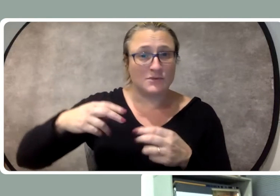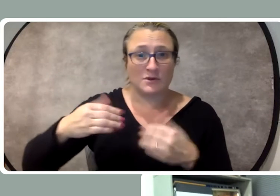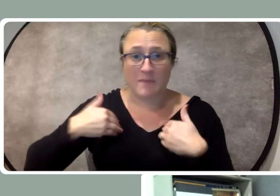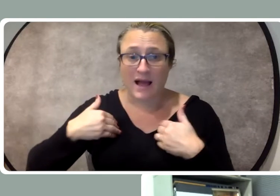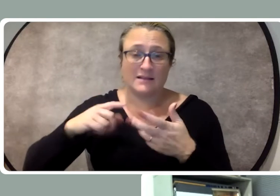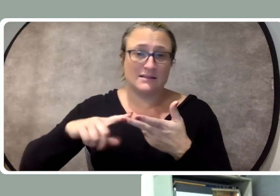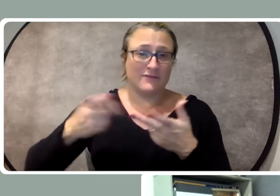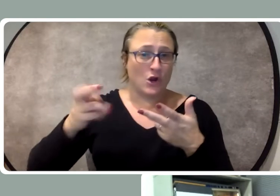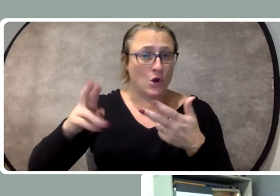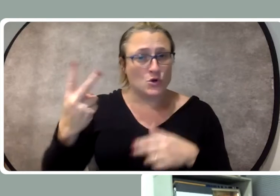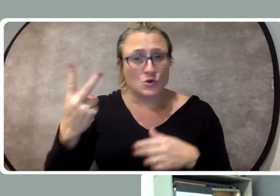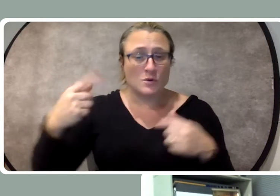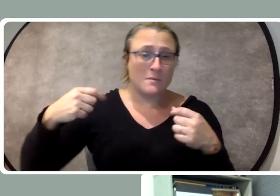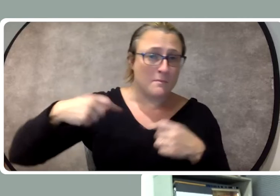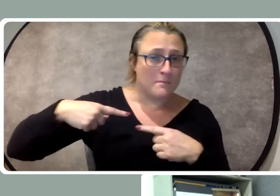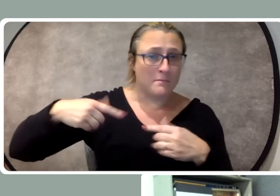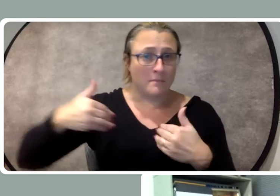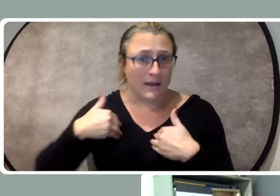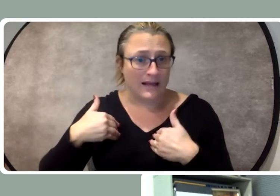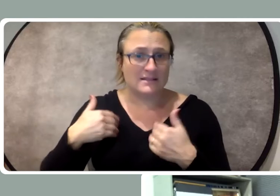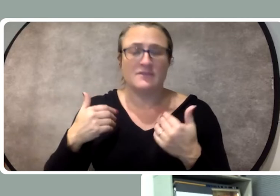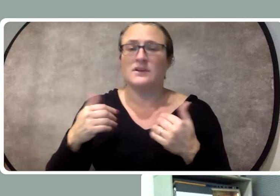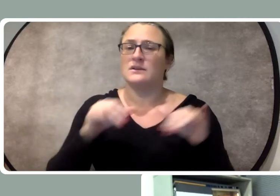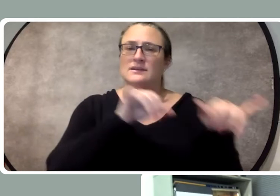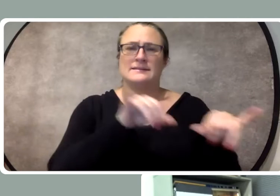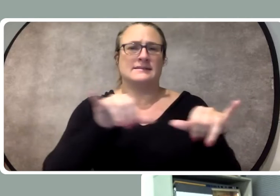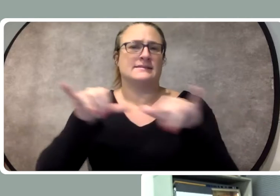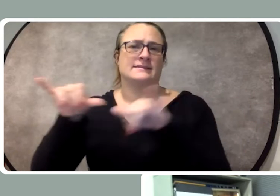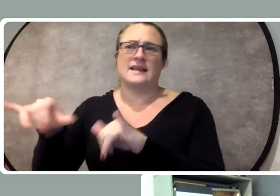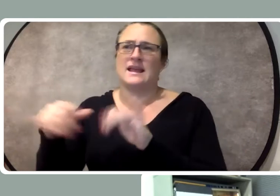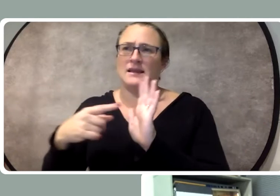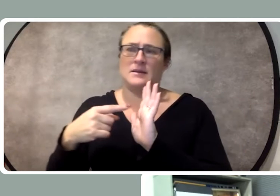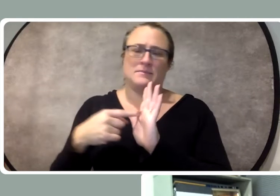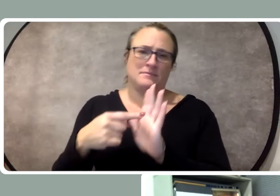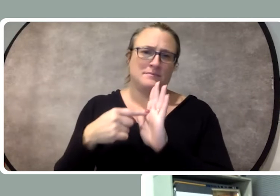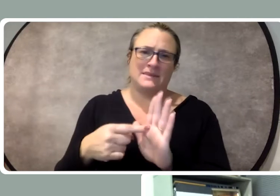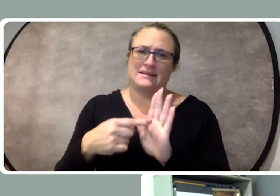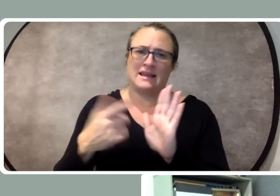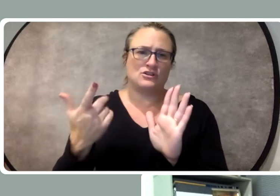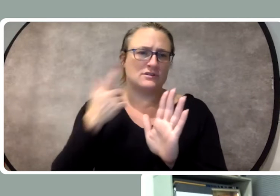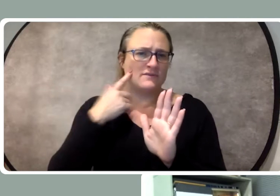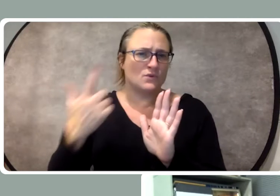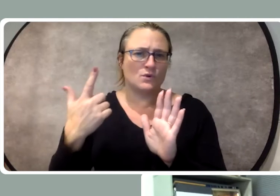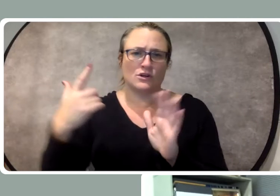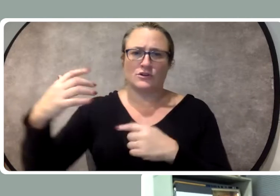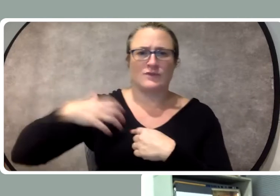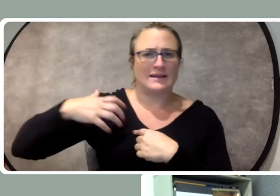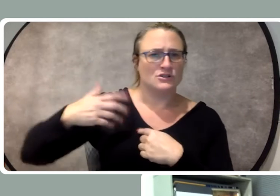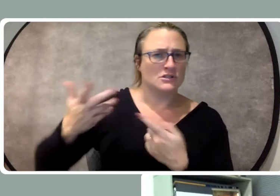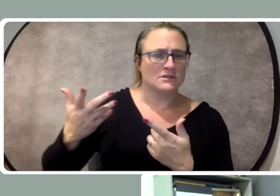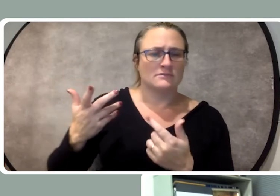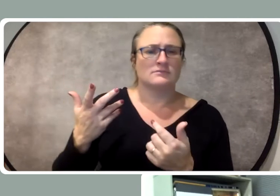positive. Generally, they're the same indications for radiation. There are some